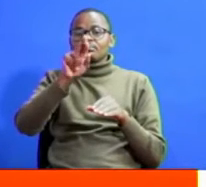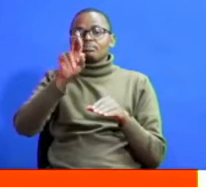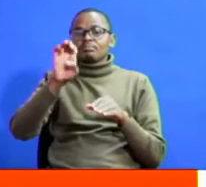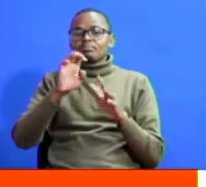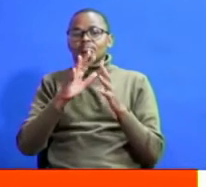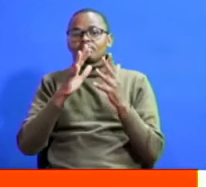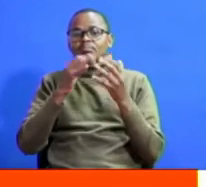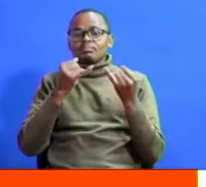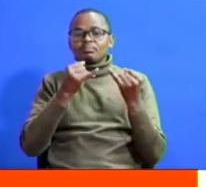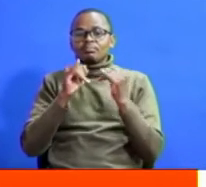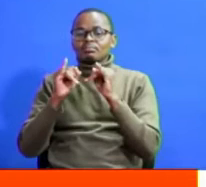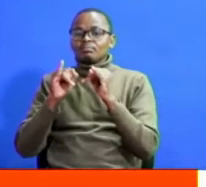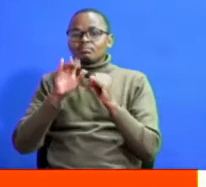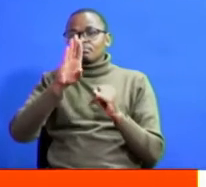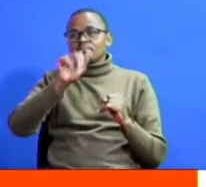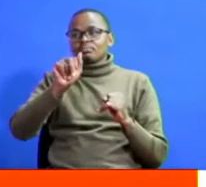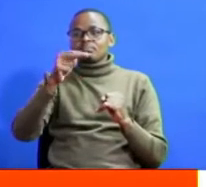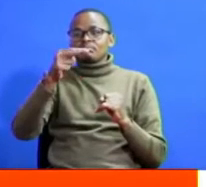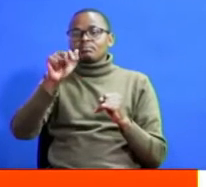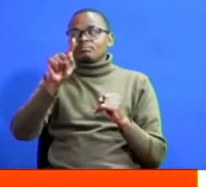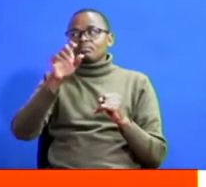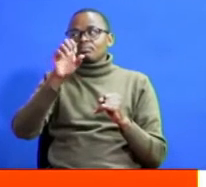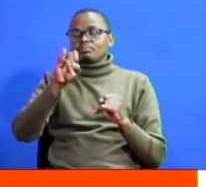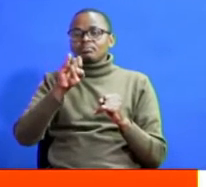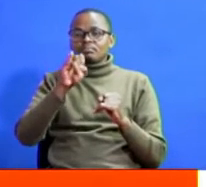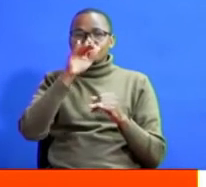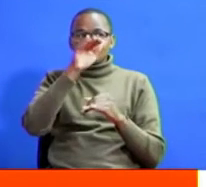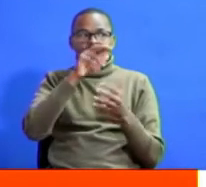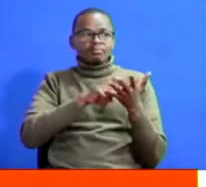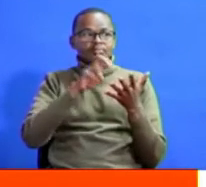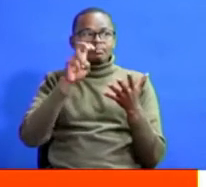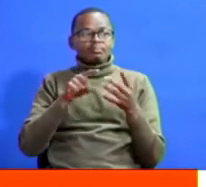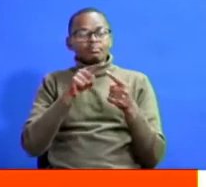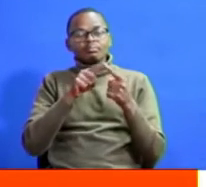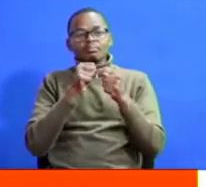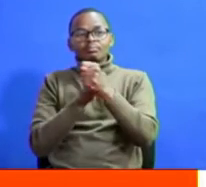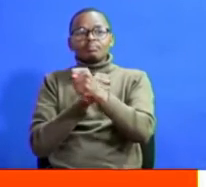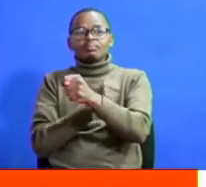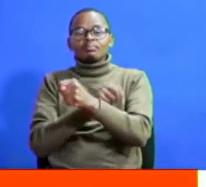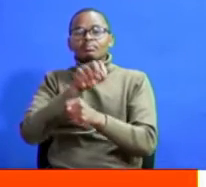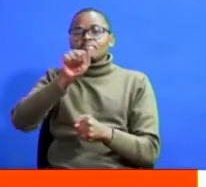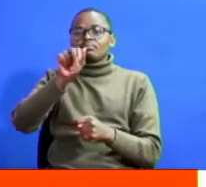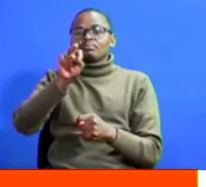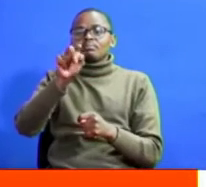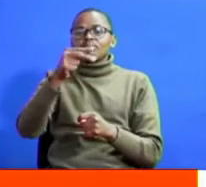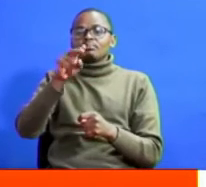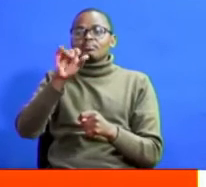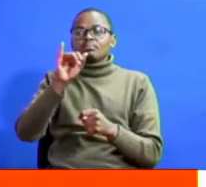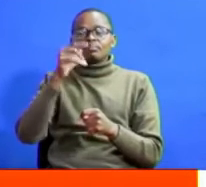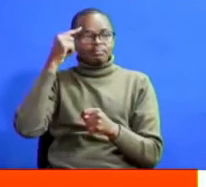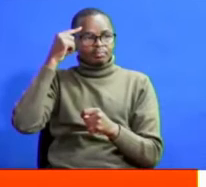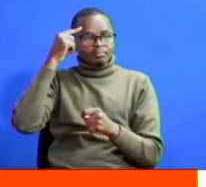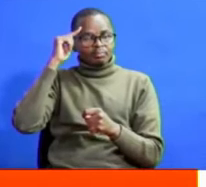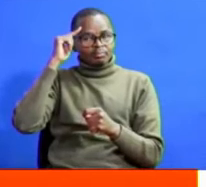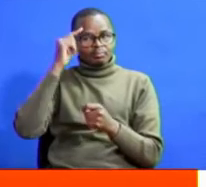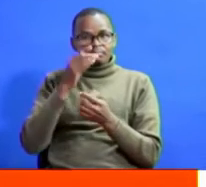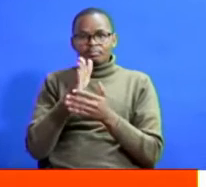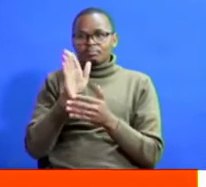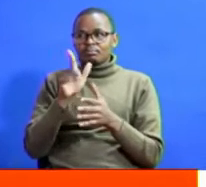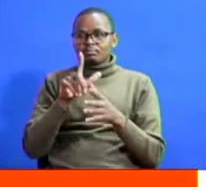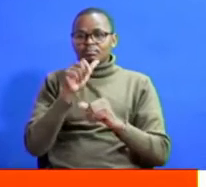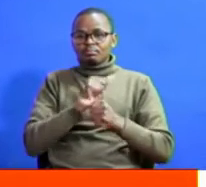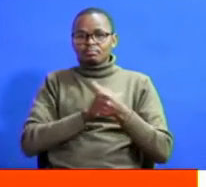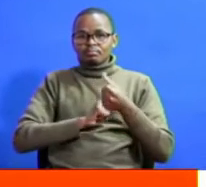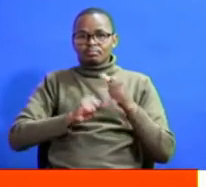it pricked Bahati, who was asked to step down to support Anthony Oloy. So do you think, such actions,